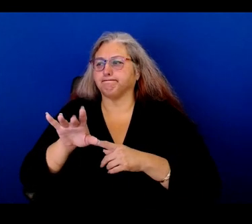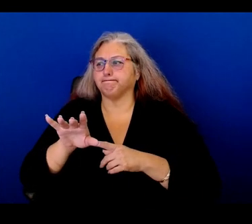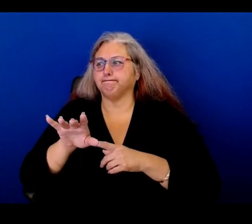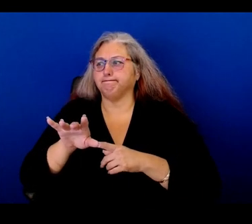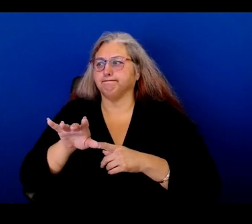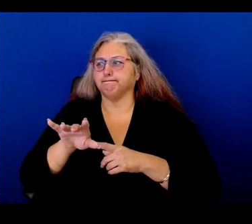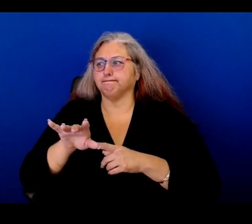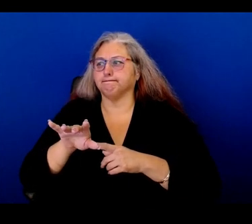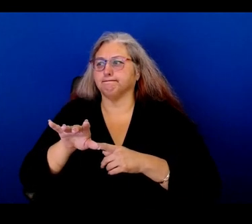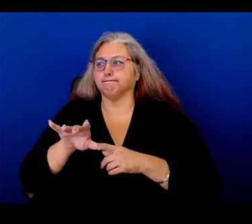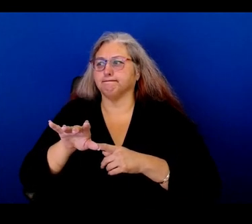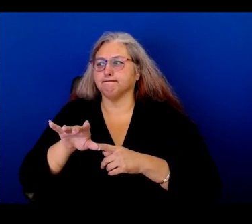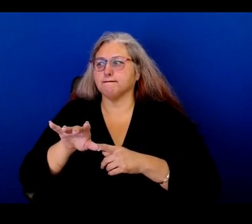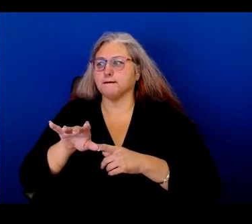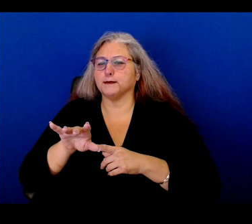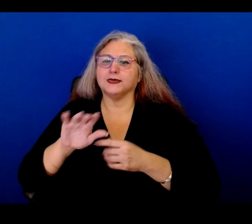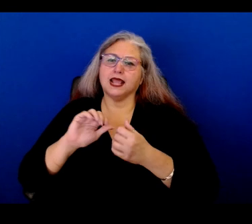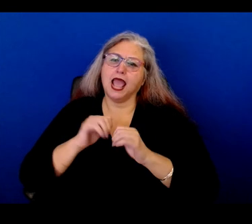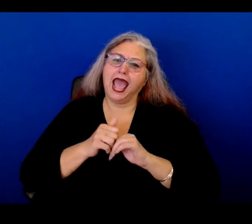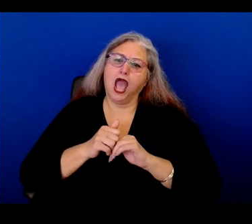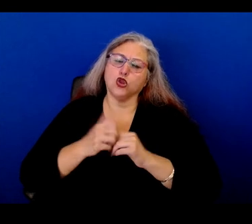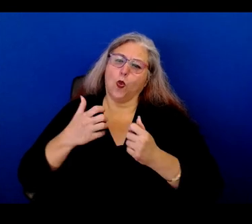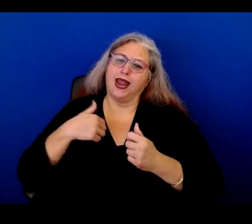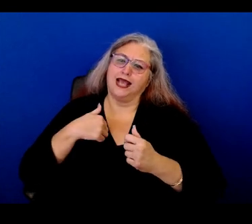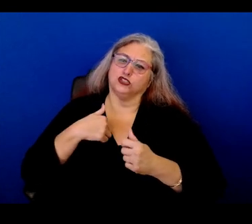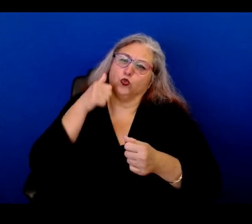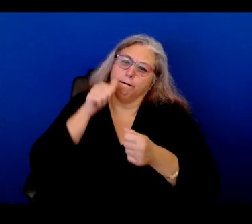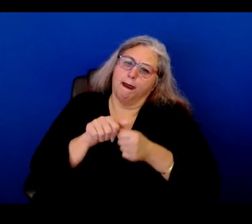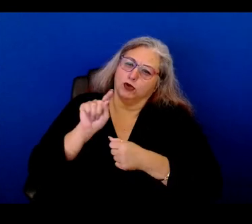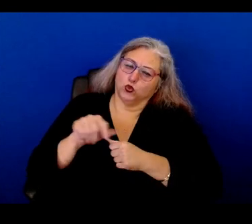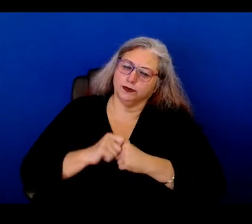how do you want us to remember you?